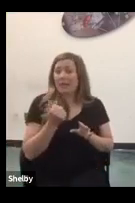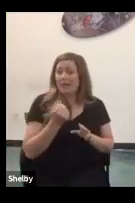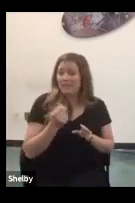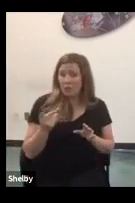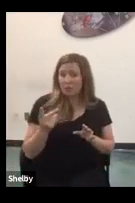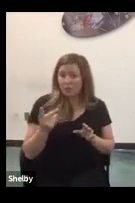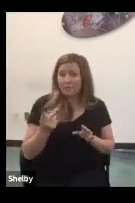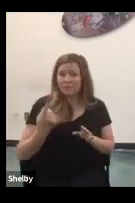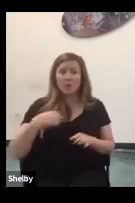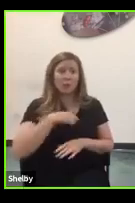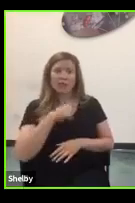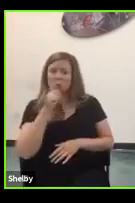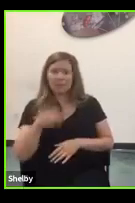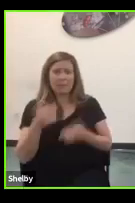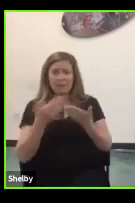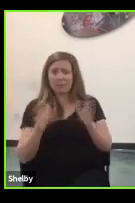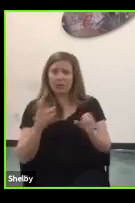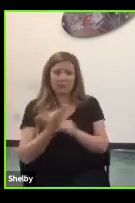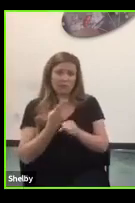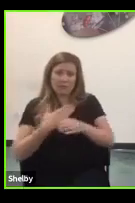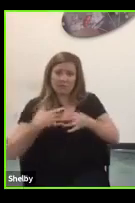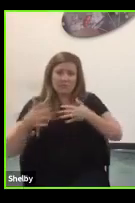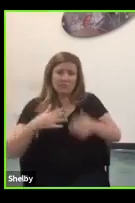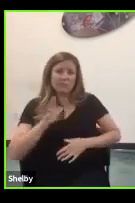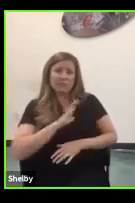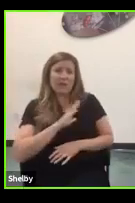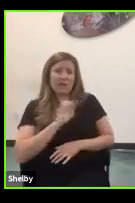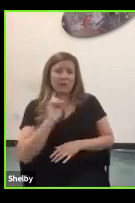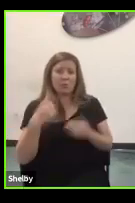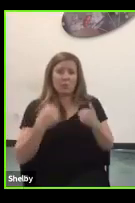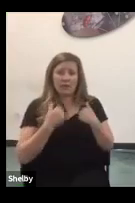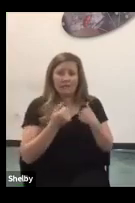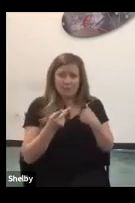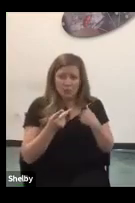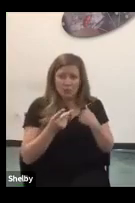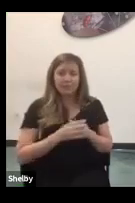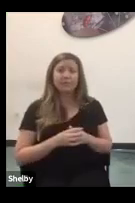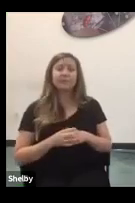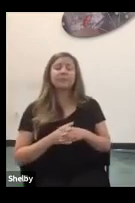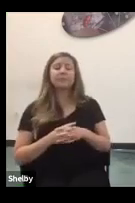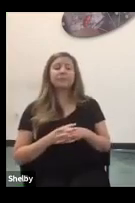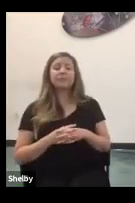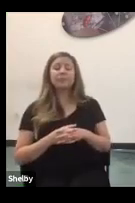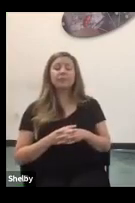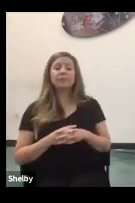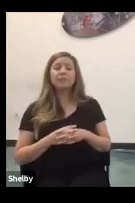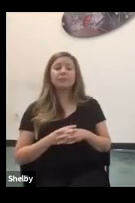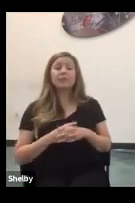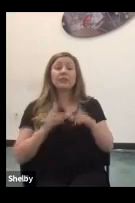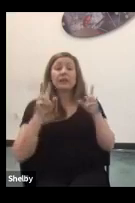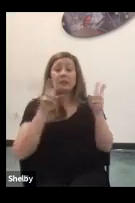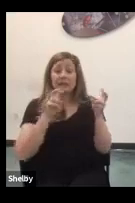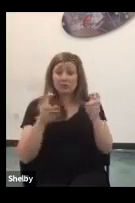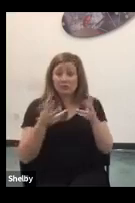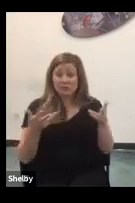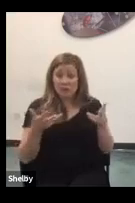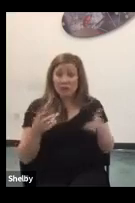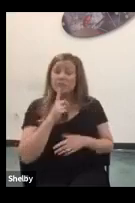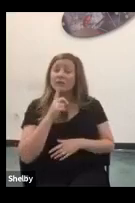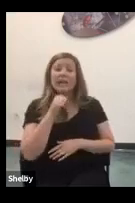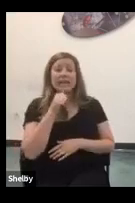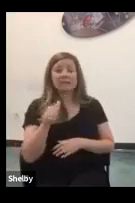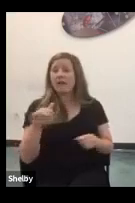shouldn't be broadly using them. So the issues are that it is not